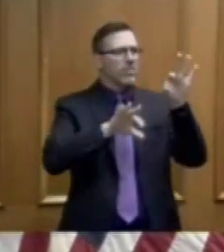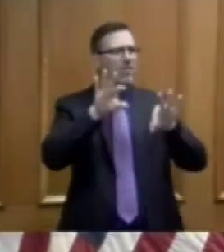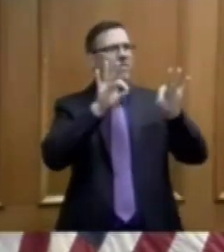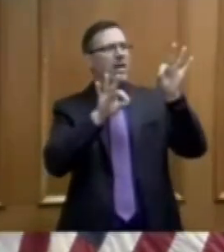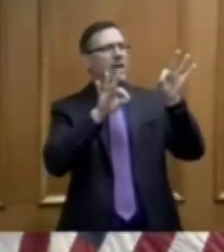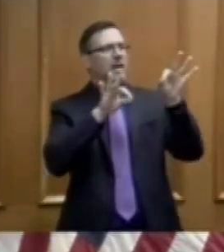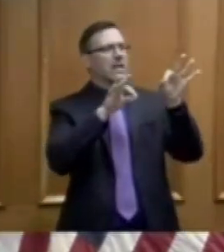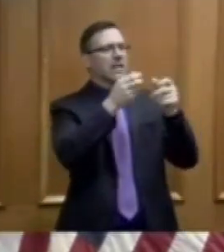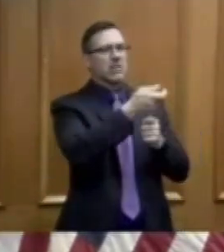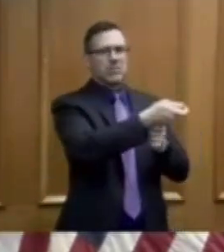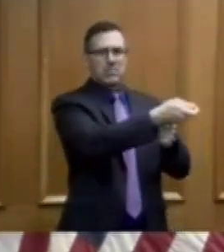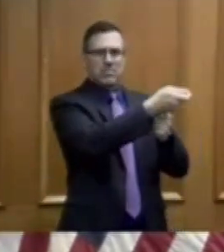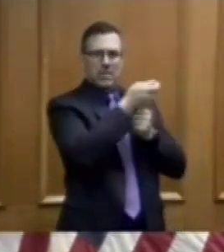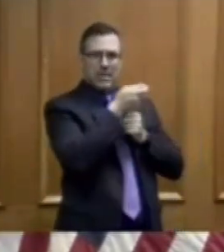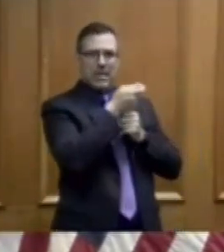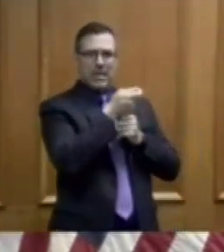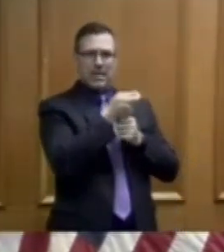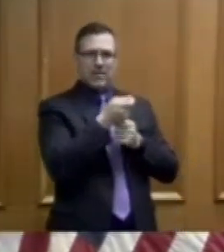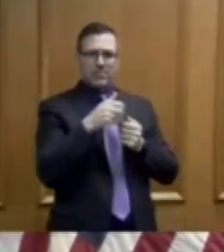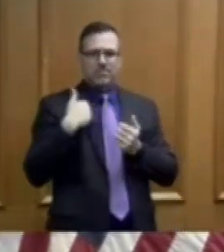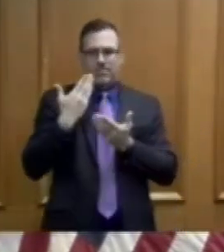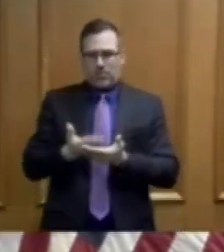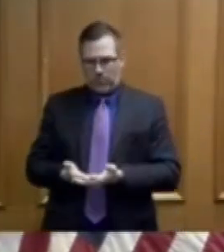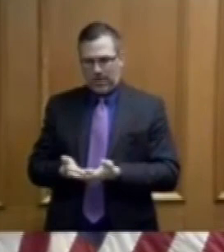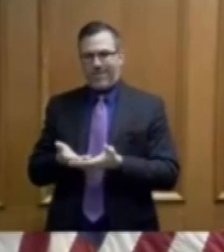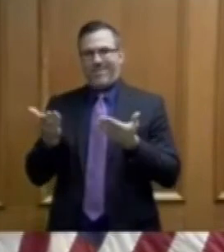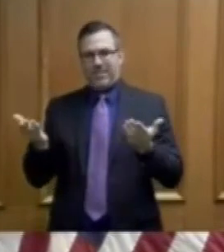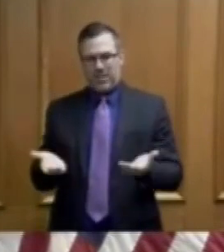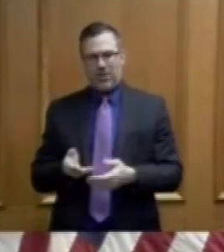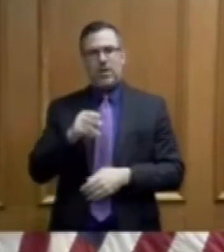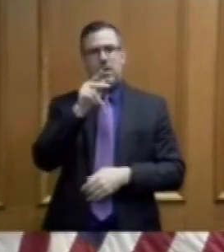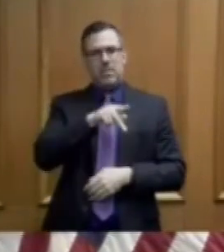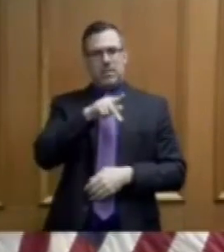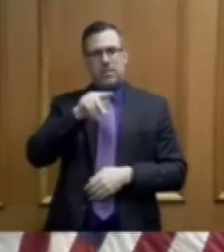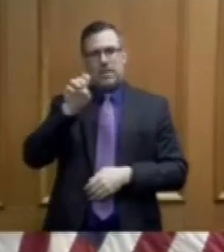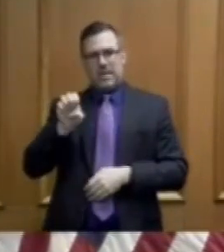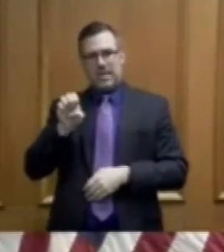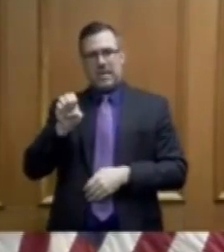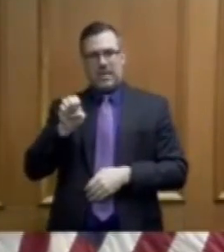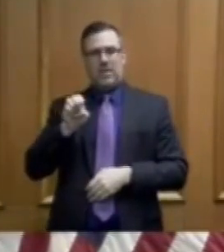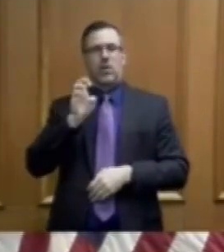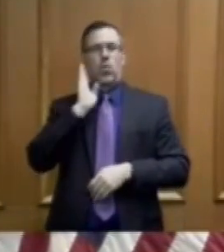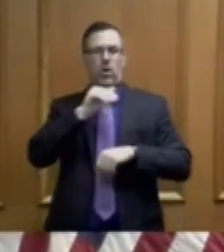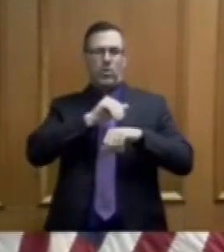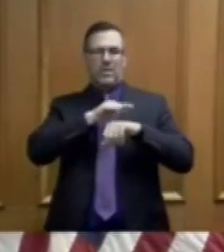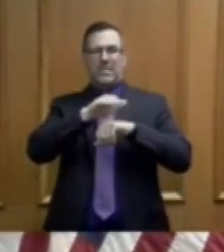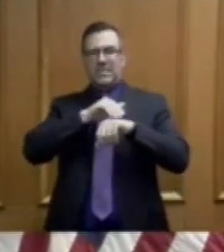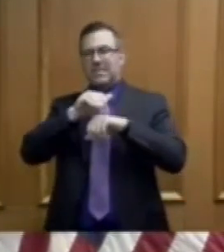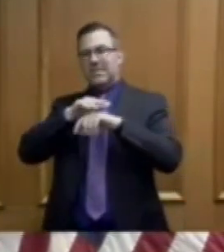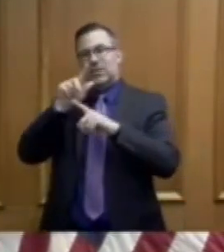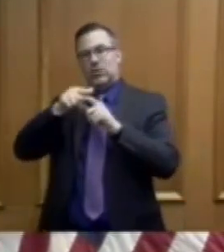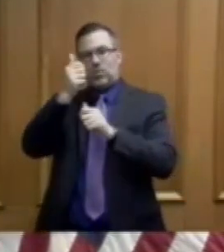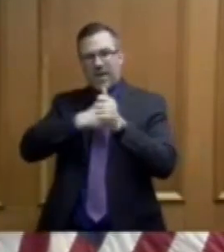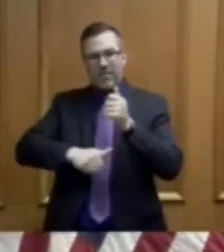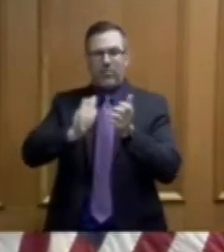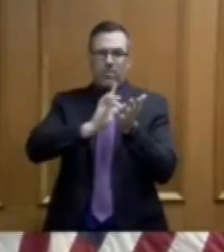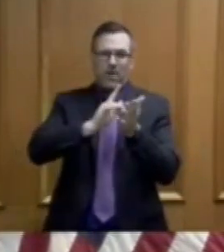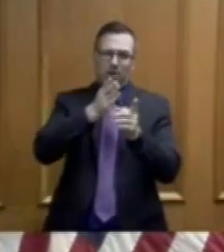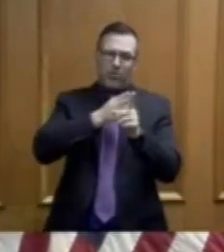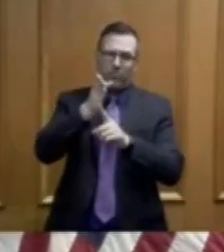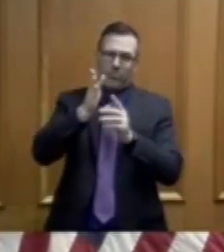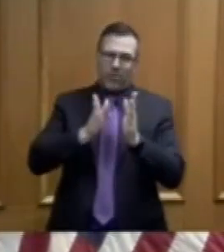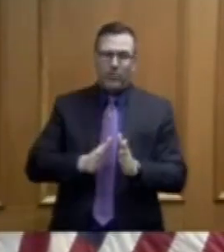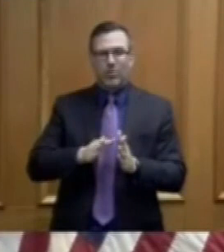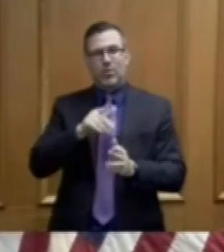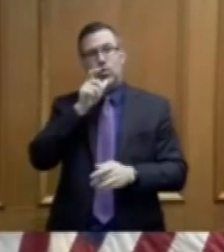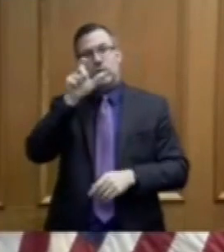for that much needed PPE equipment and those medical supplies to every provider that needs them. You can